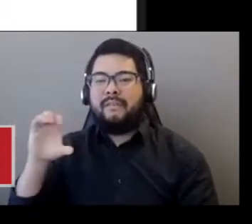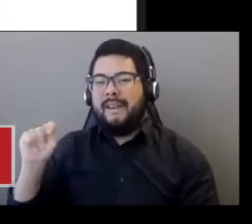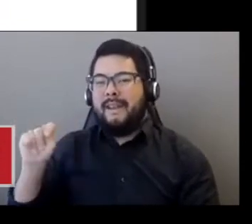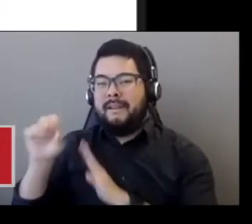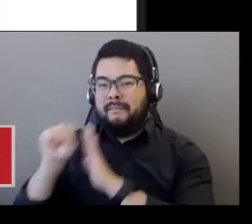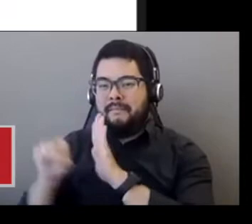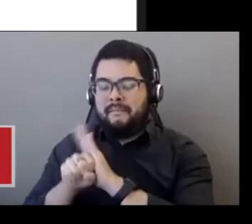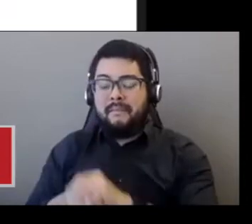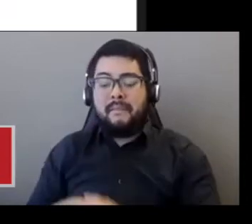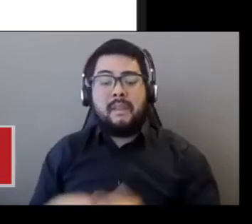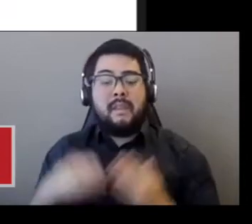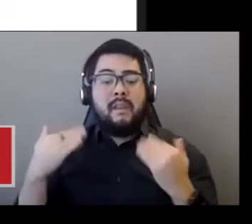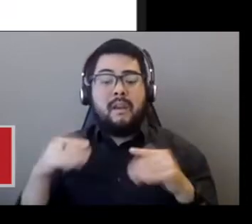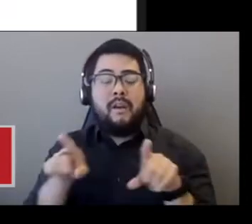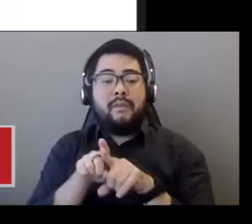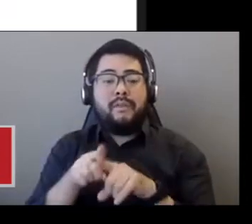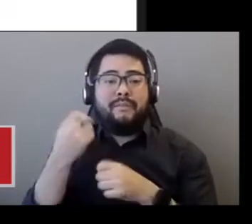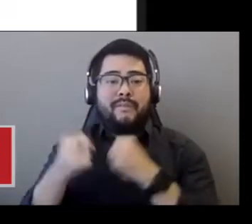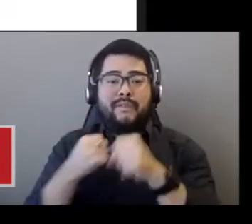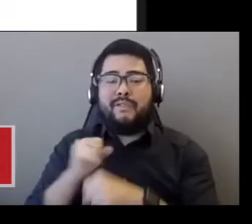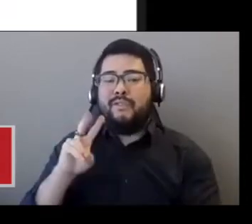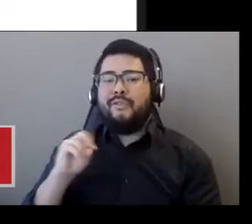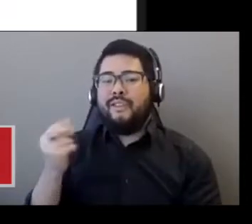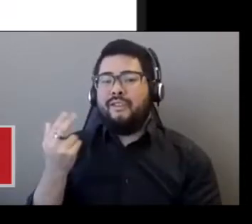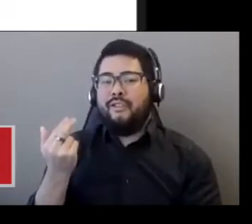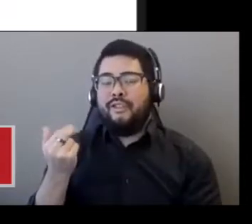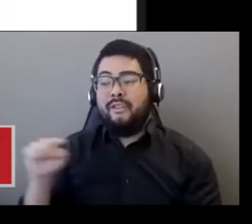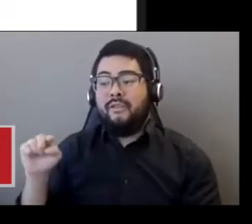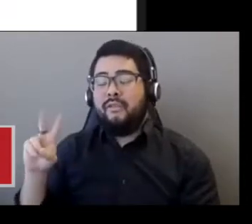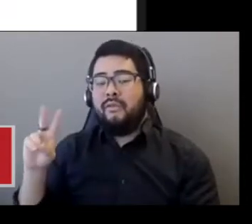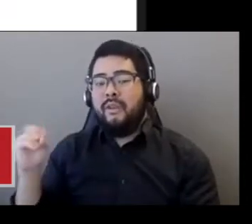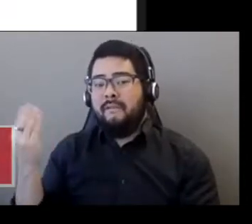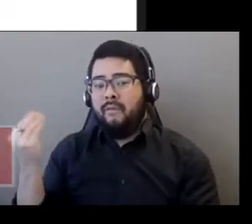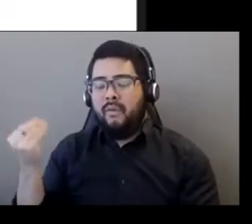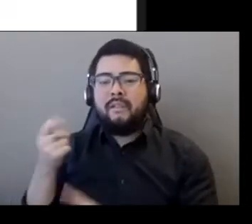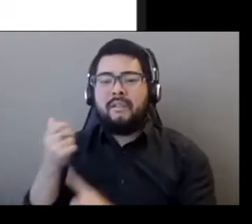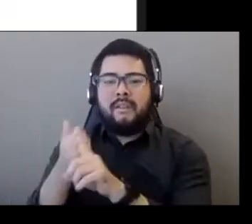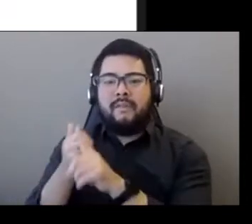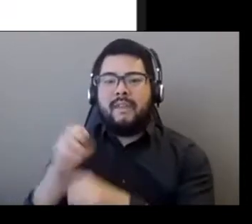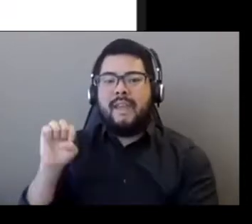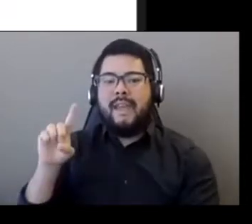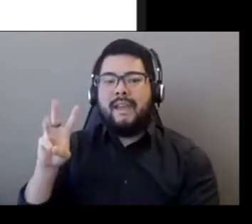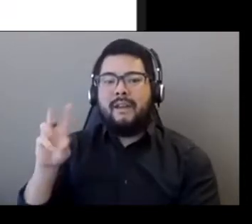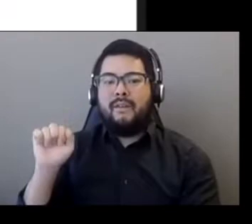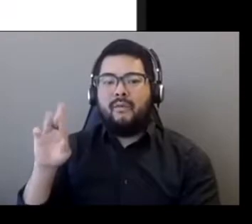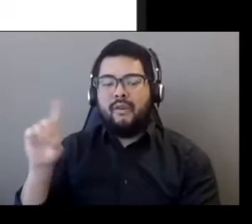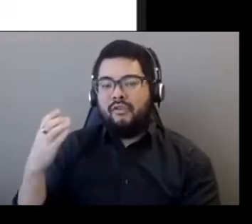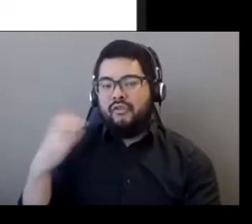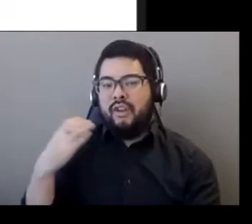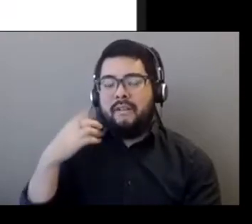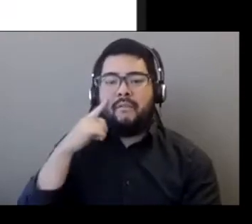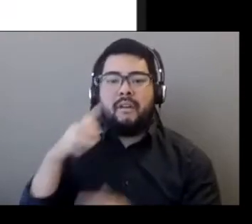in 2013, through 2014, he was the Edward Said Chair at the American